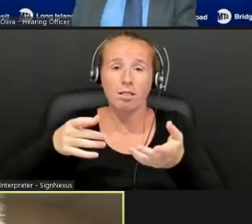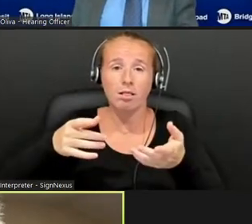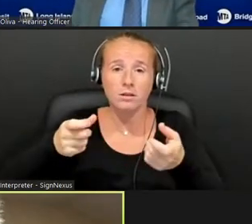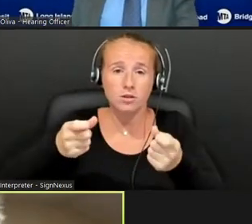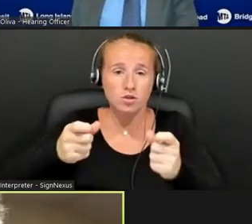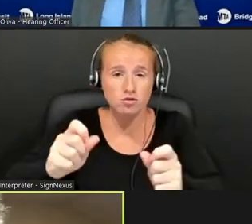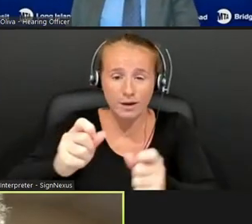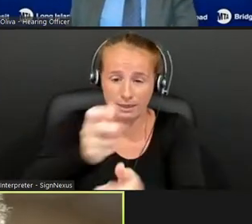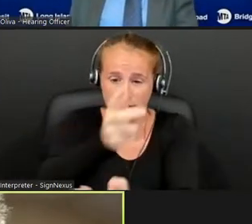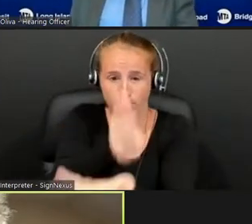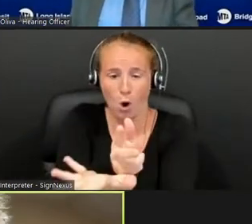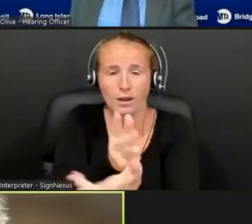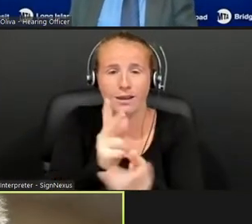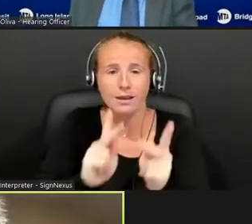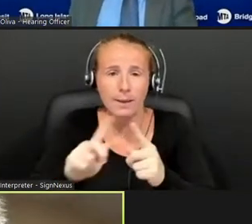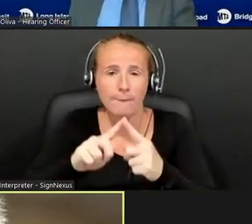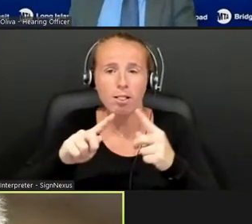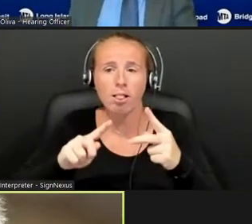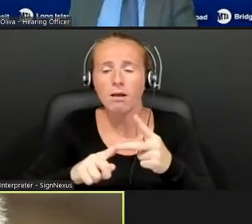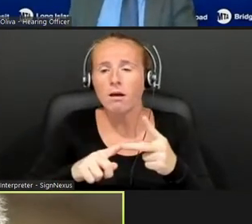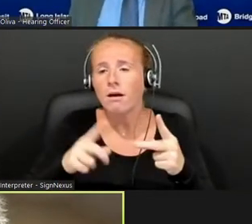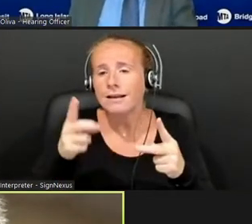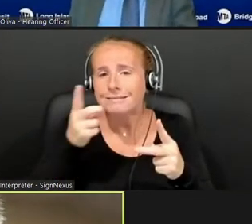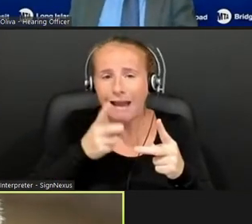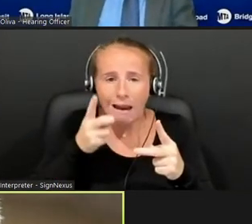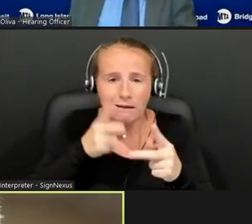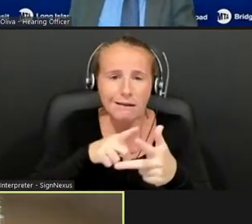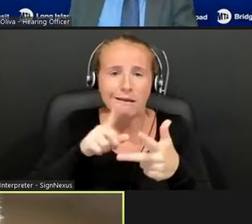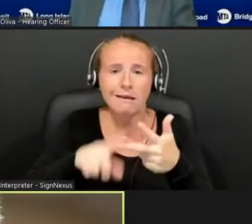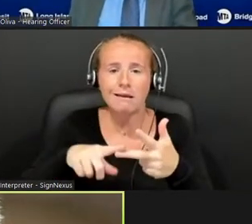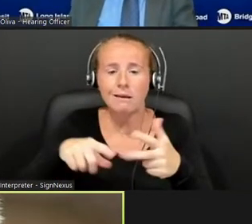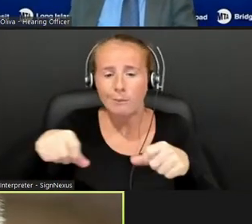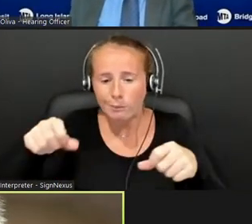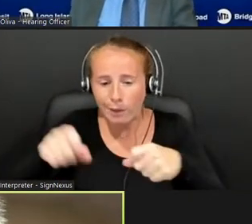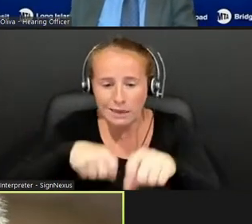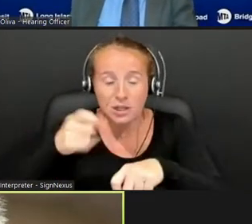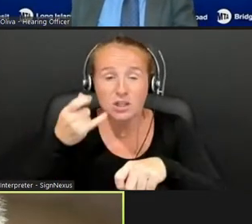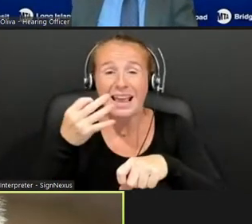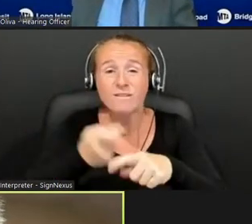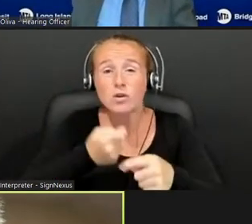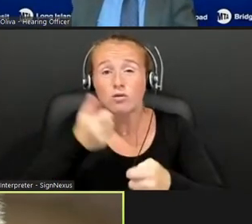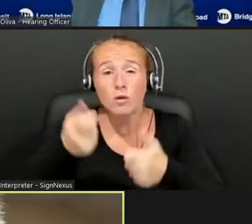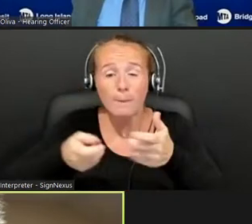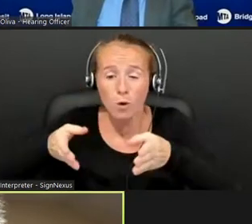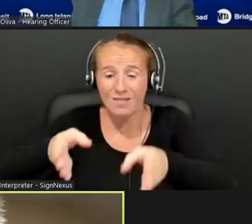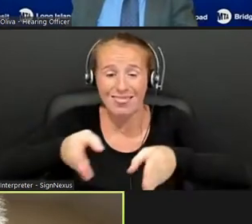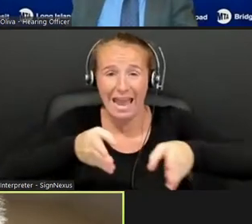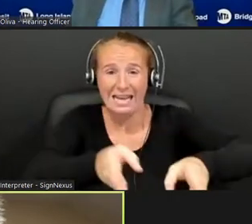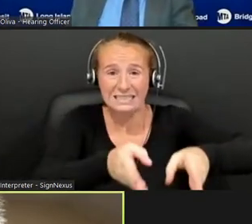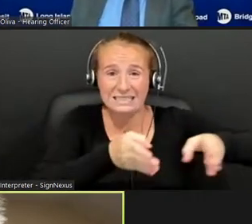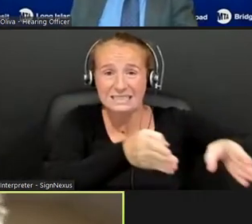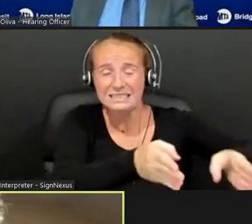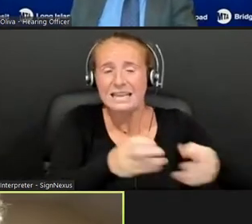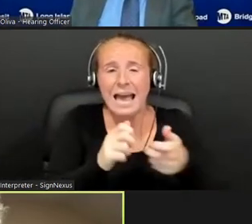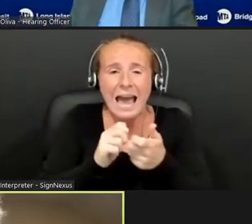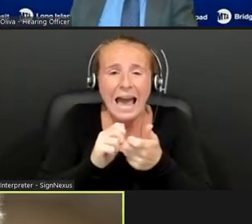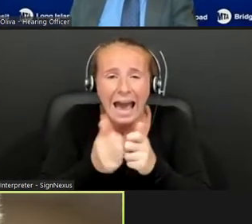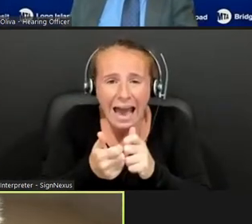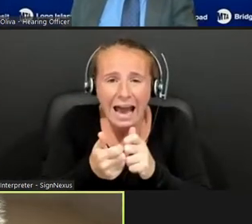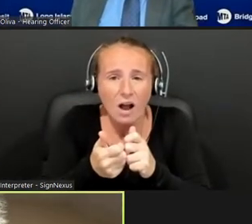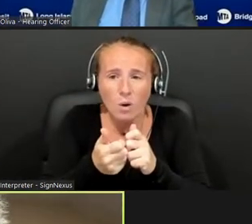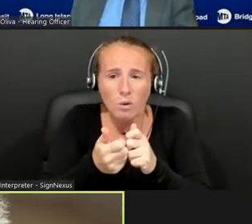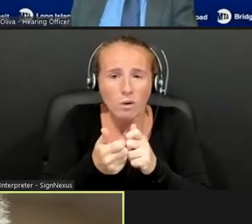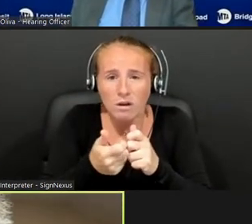docking stations and dining sheds among many others if you are removing Lanes from automobile travel how can you not expect